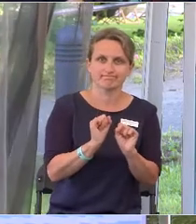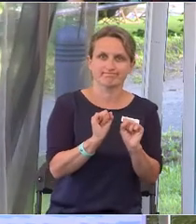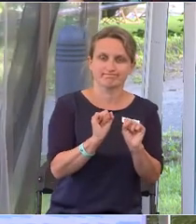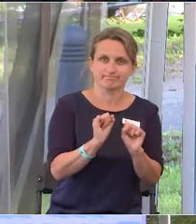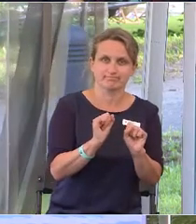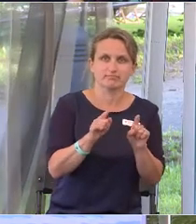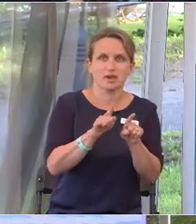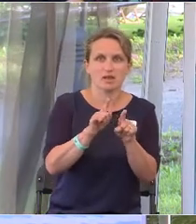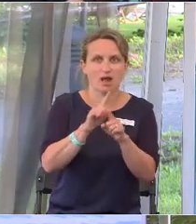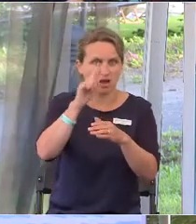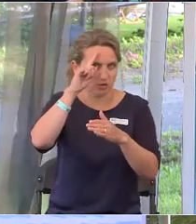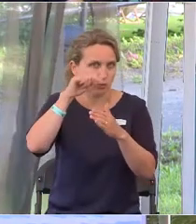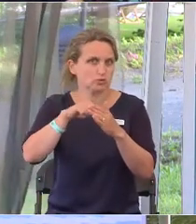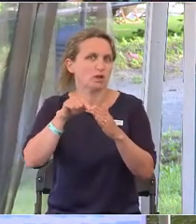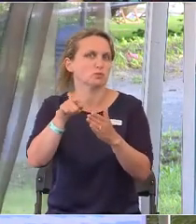of